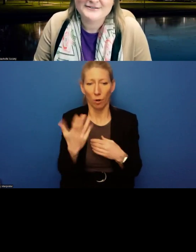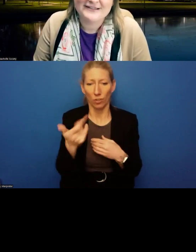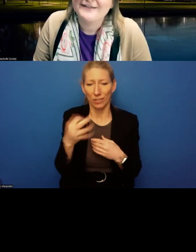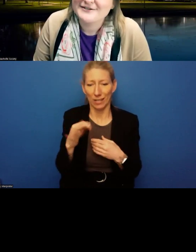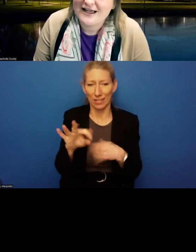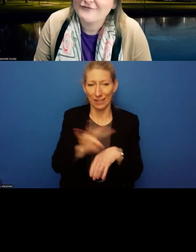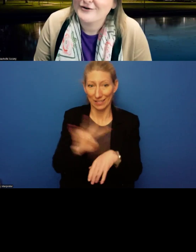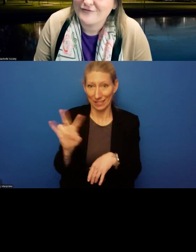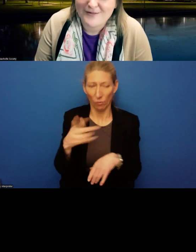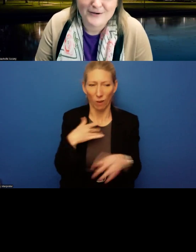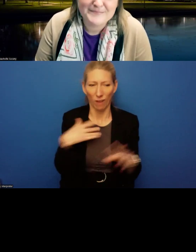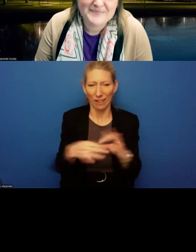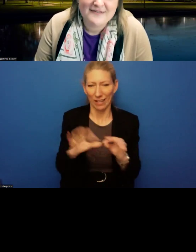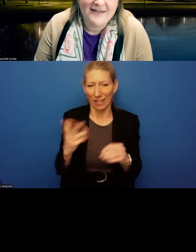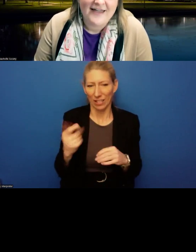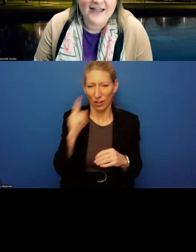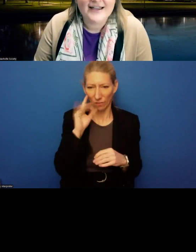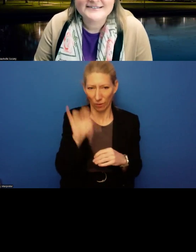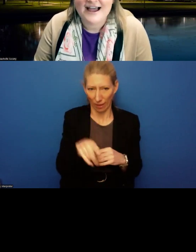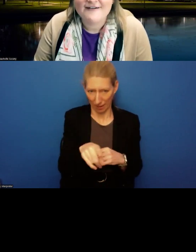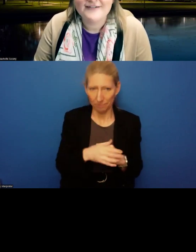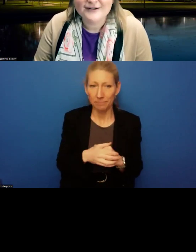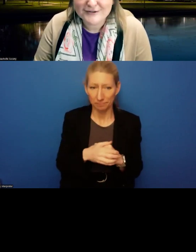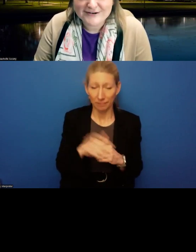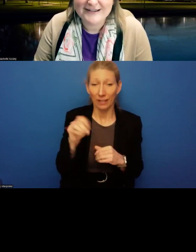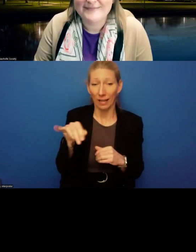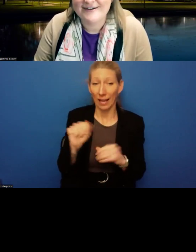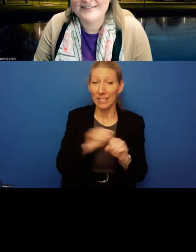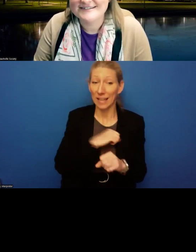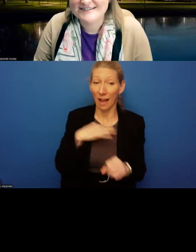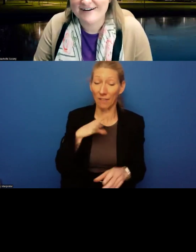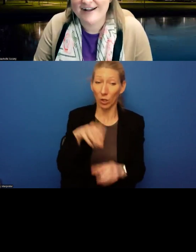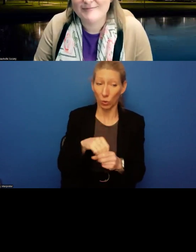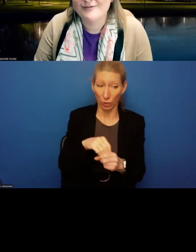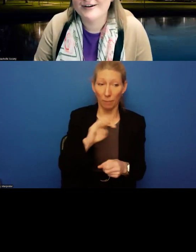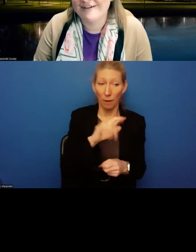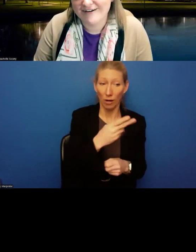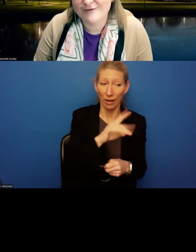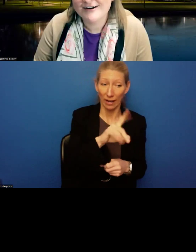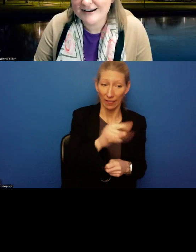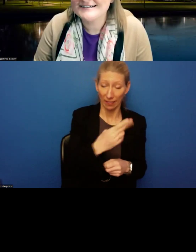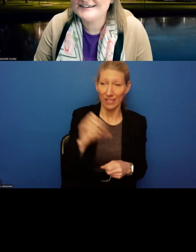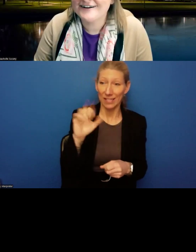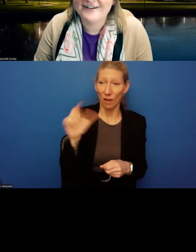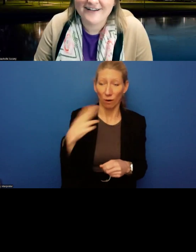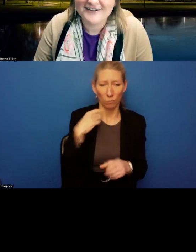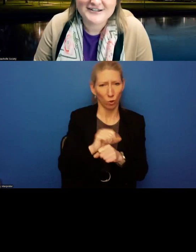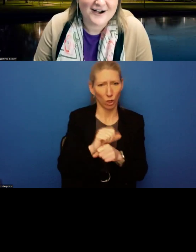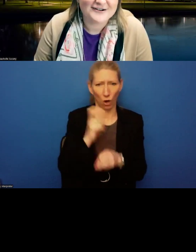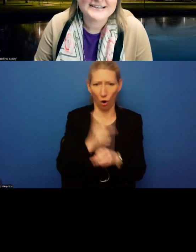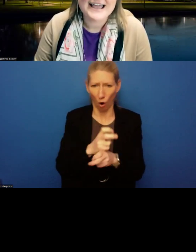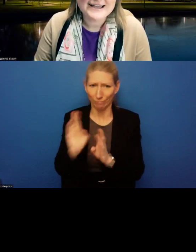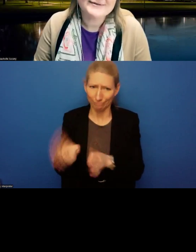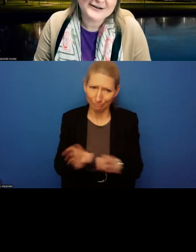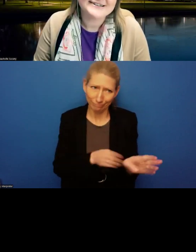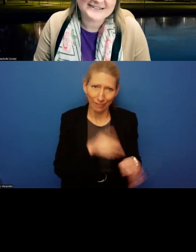and there's a link in the chat for you to follow. AIA staff, including Meredith and Sarah, have been working hard organizing Archaeology